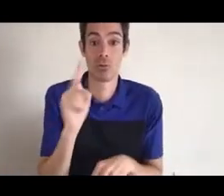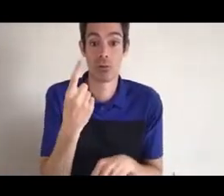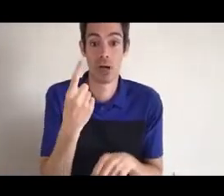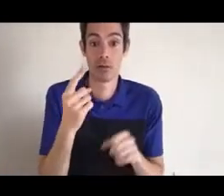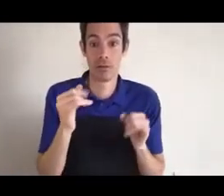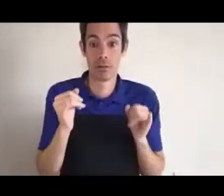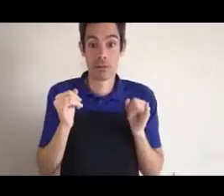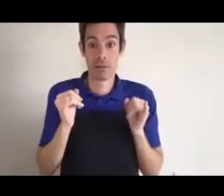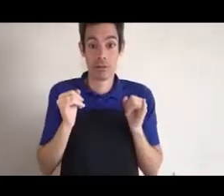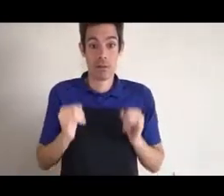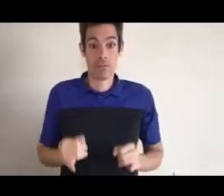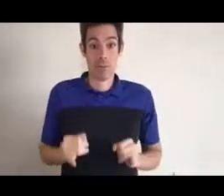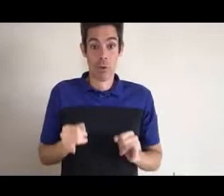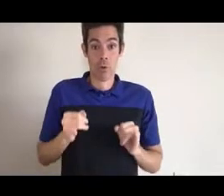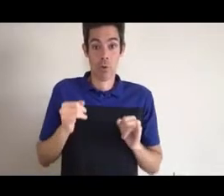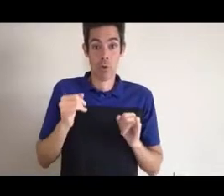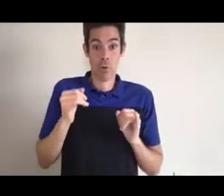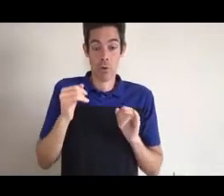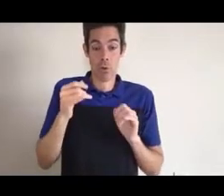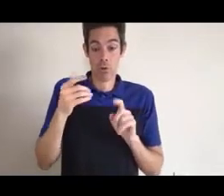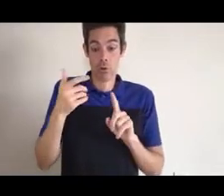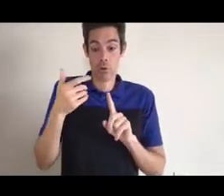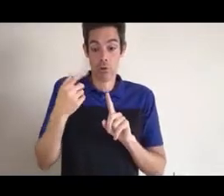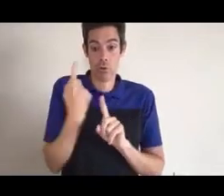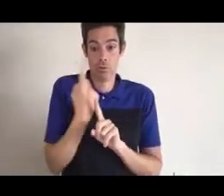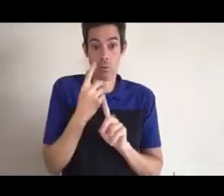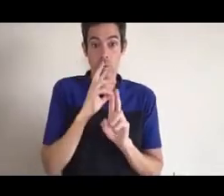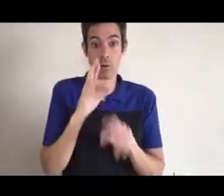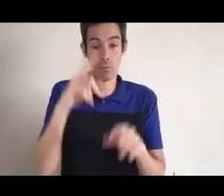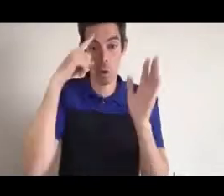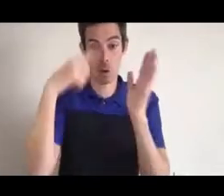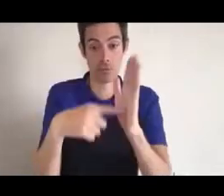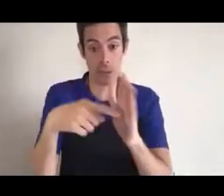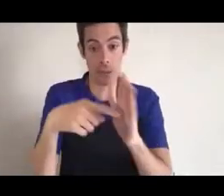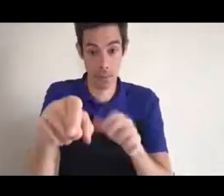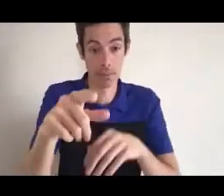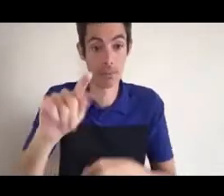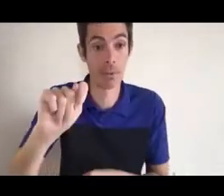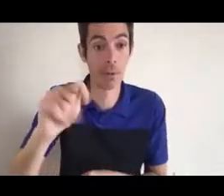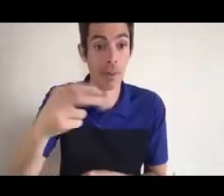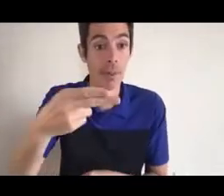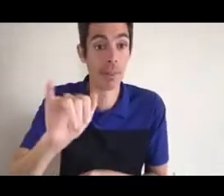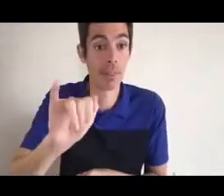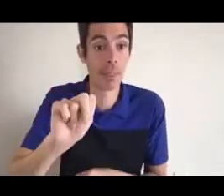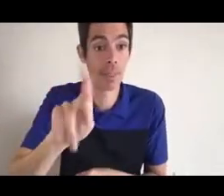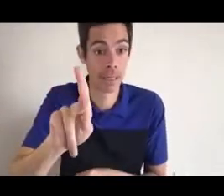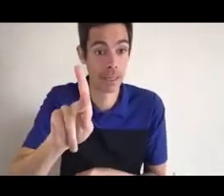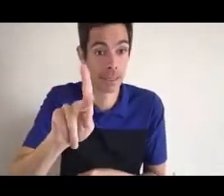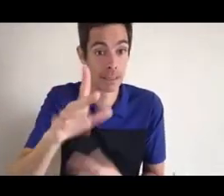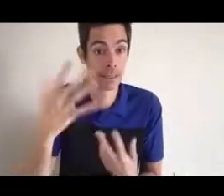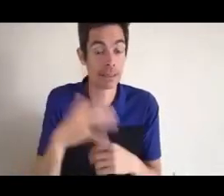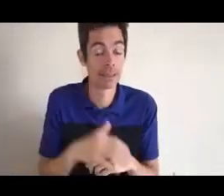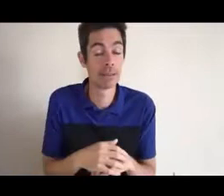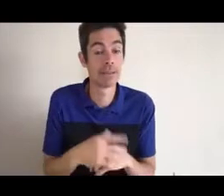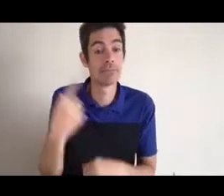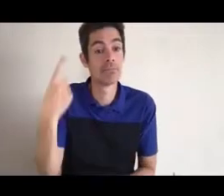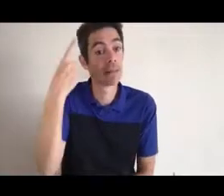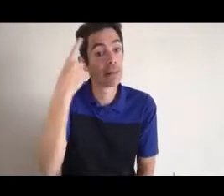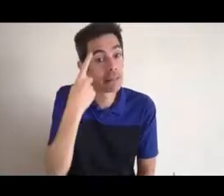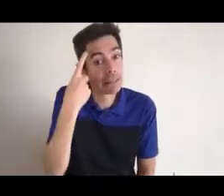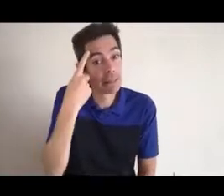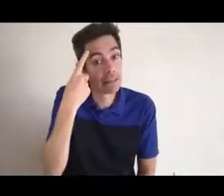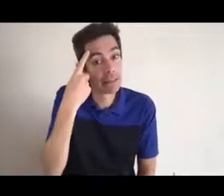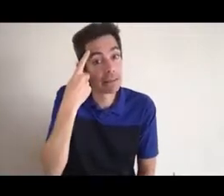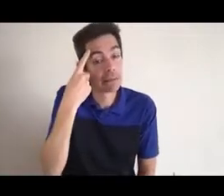actually not true. It could be just an individual is reacting. Like